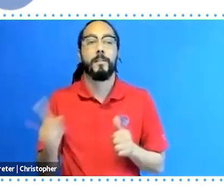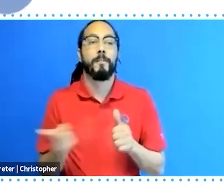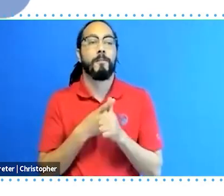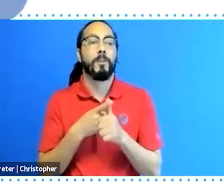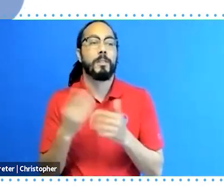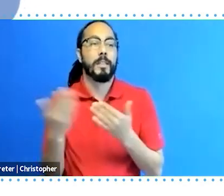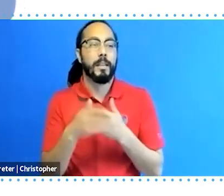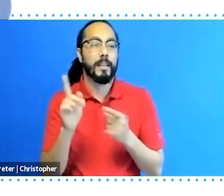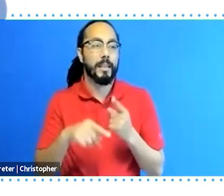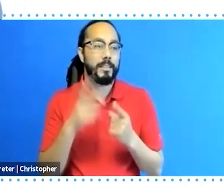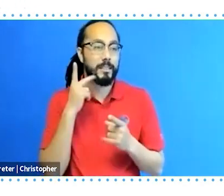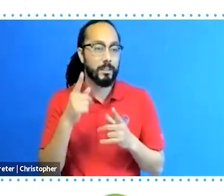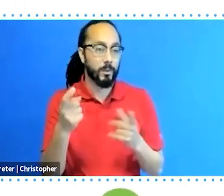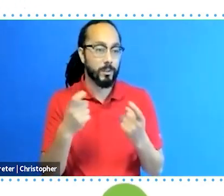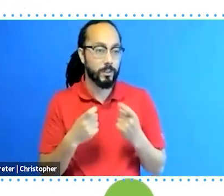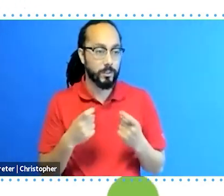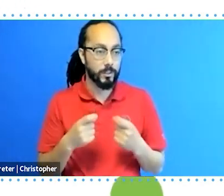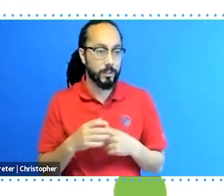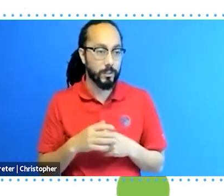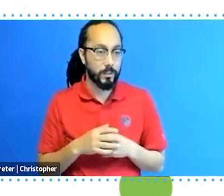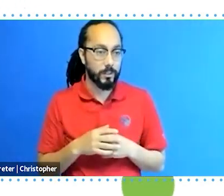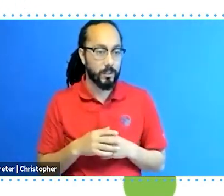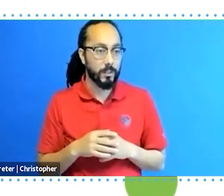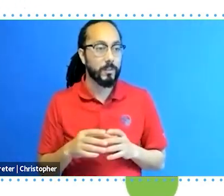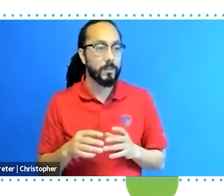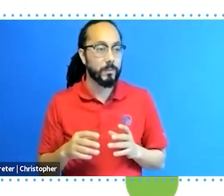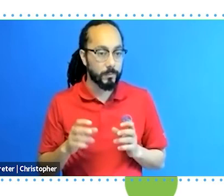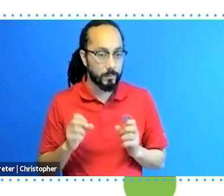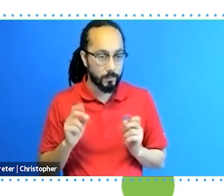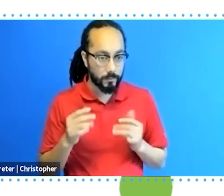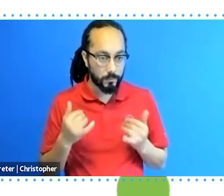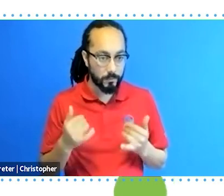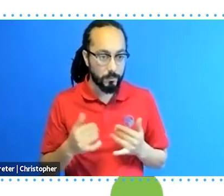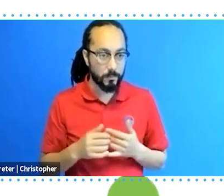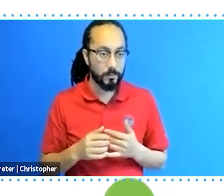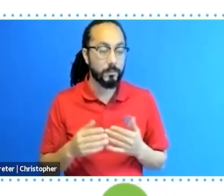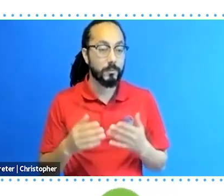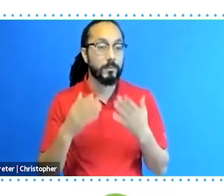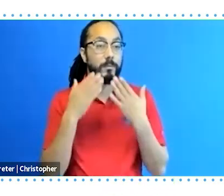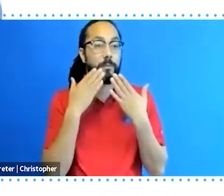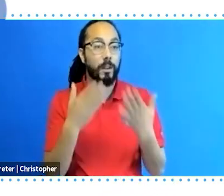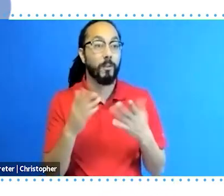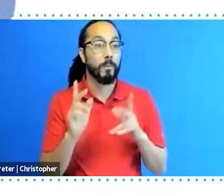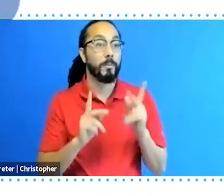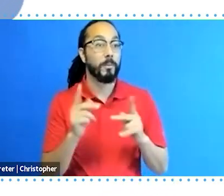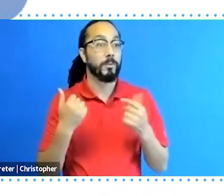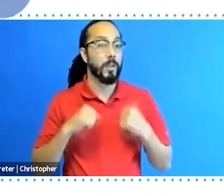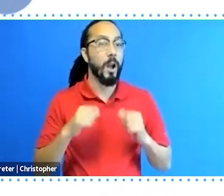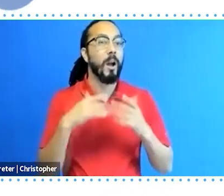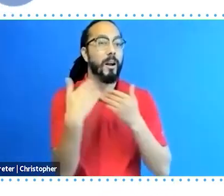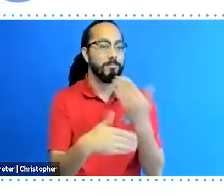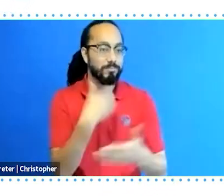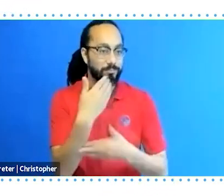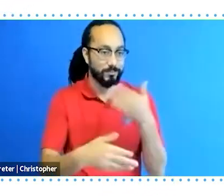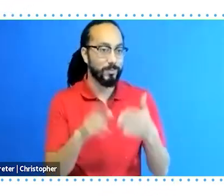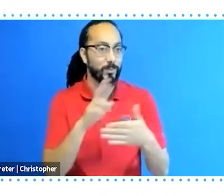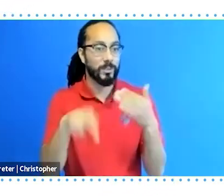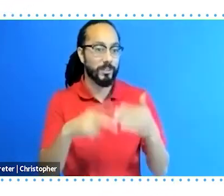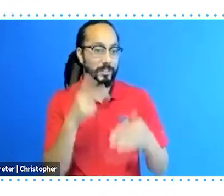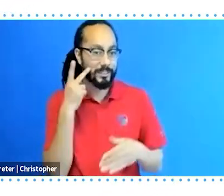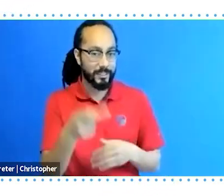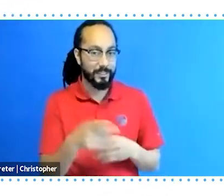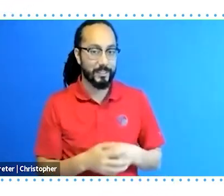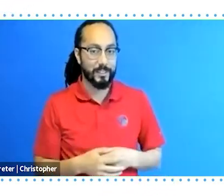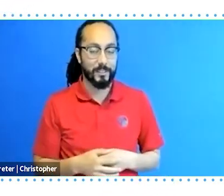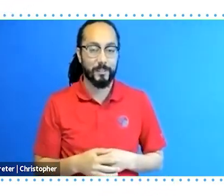Well, there we go. We gave it a try. Well, I'm going to thanks for those that tried, and stuff is now coming in. So that's great. It was a